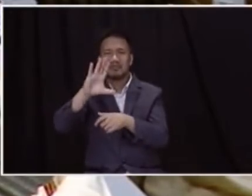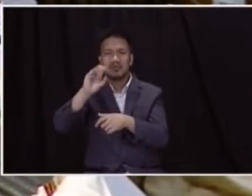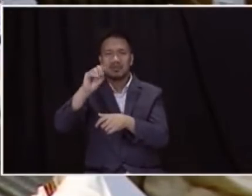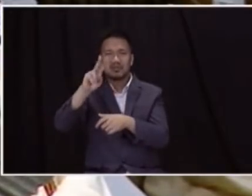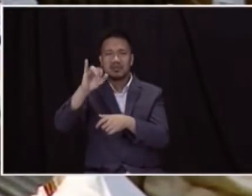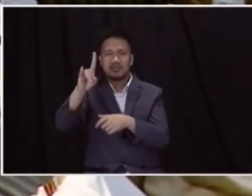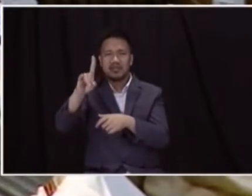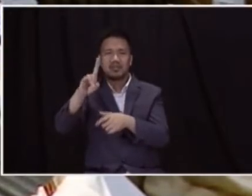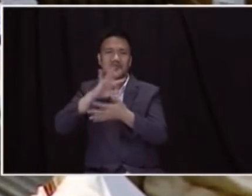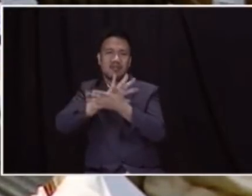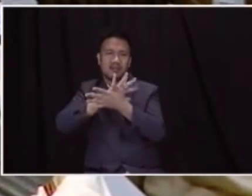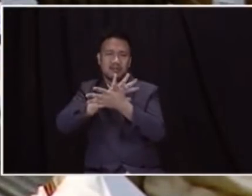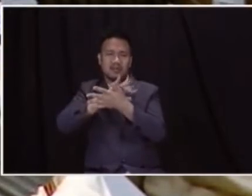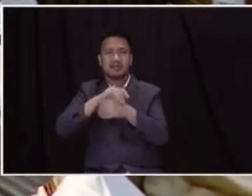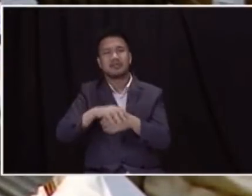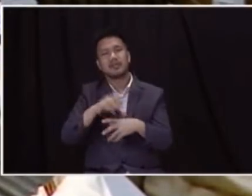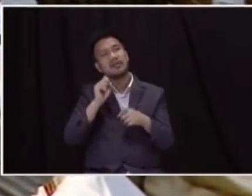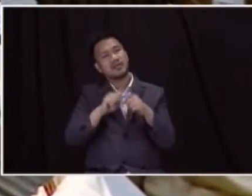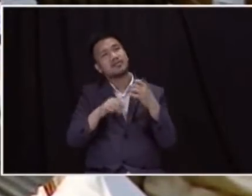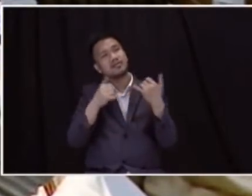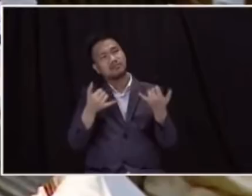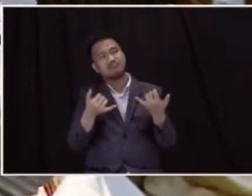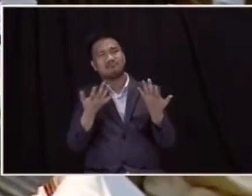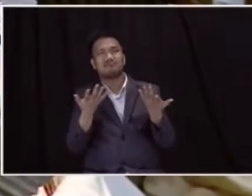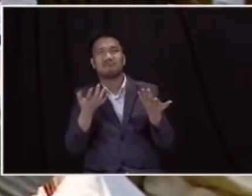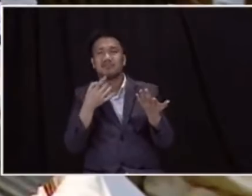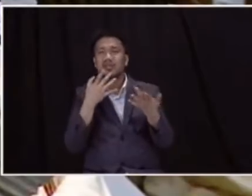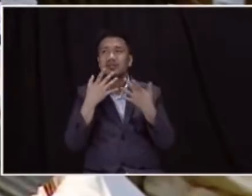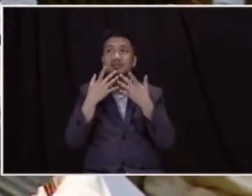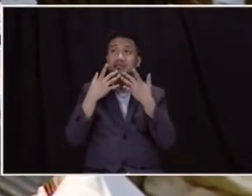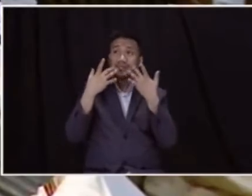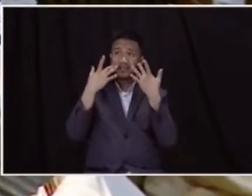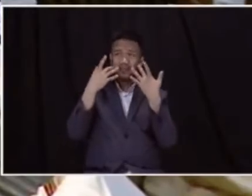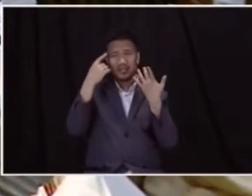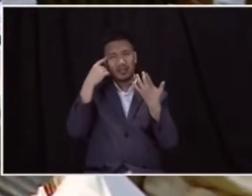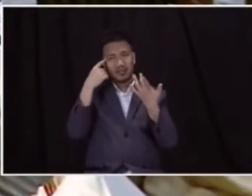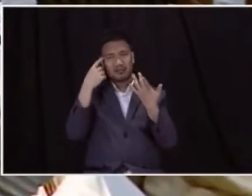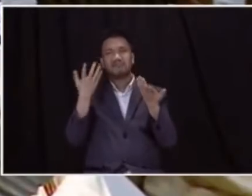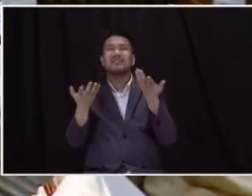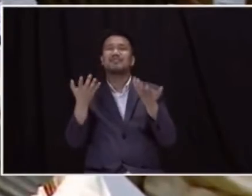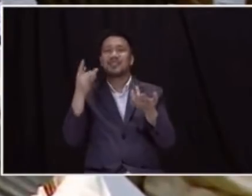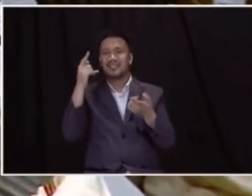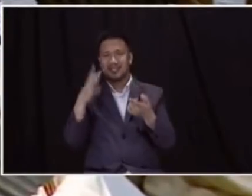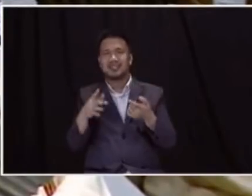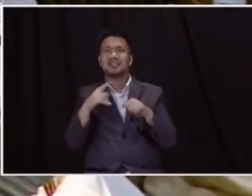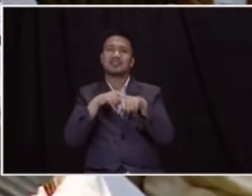It's time, I simply smiled and thought, in God's time.